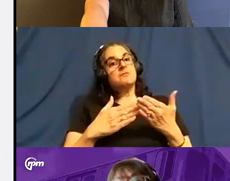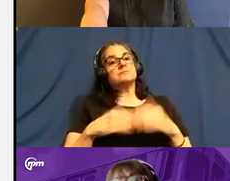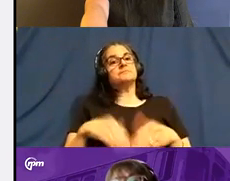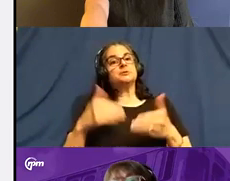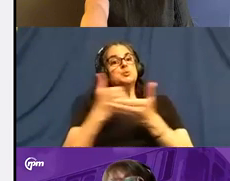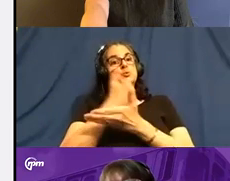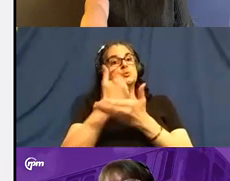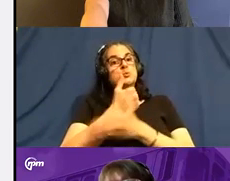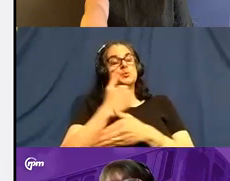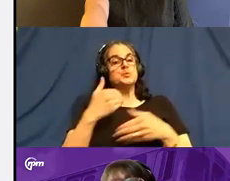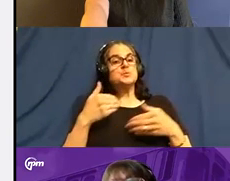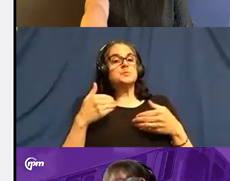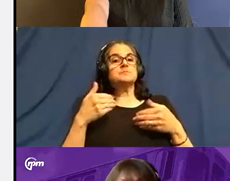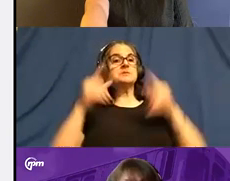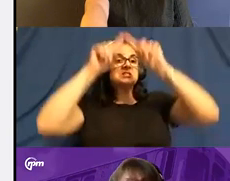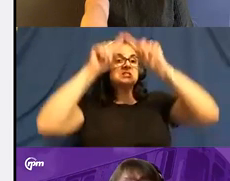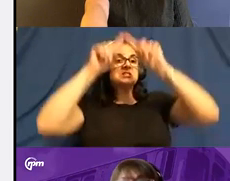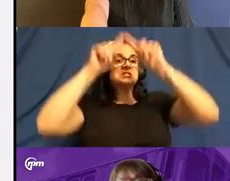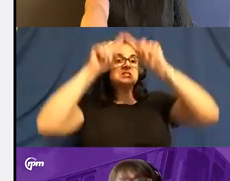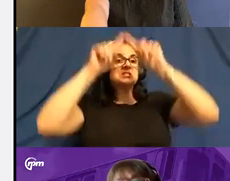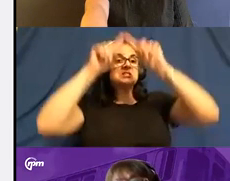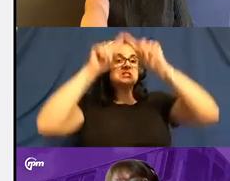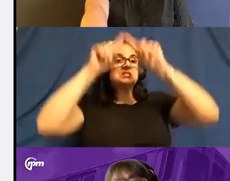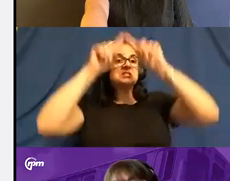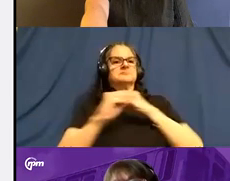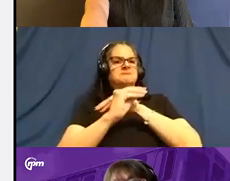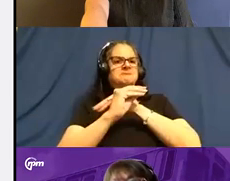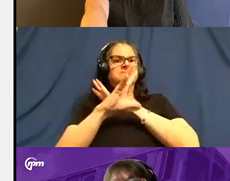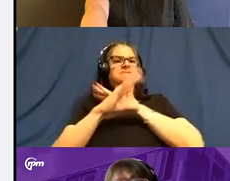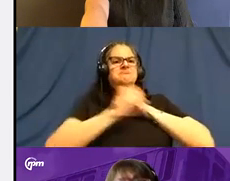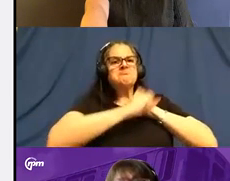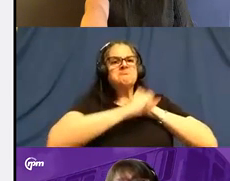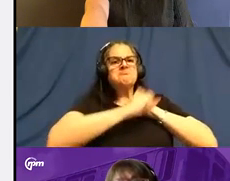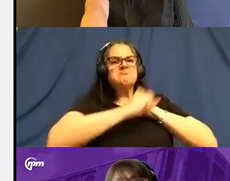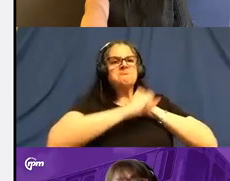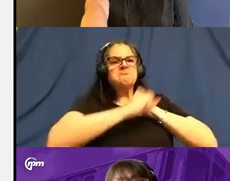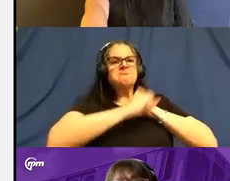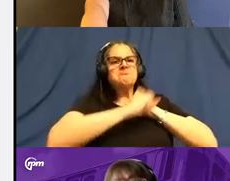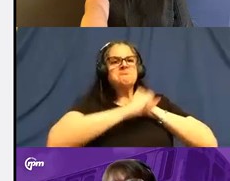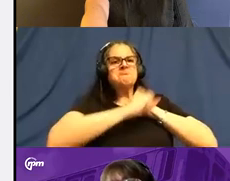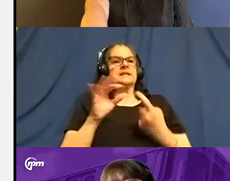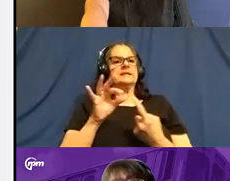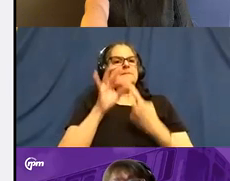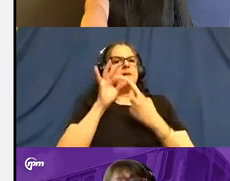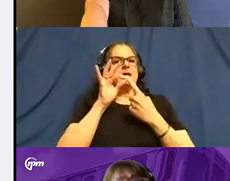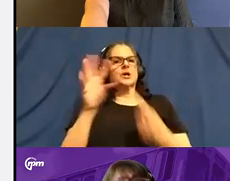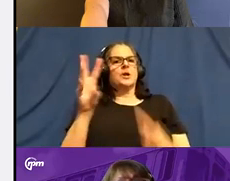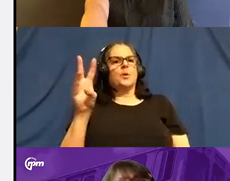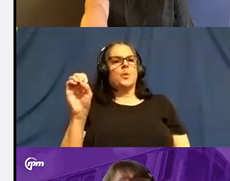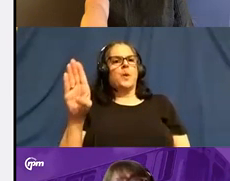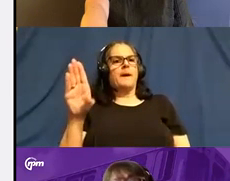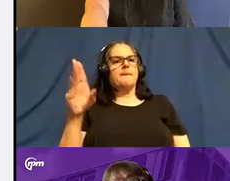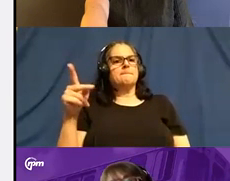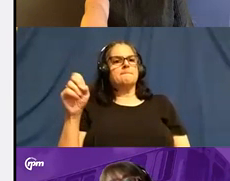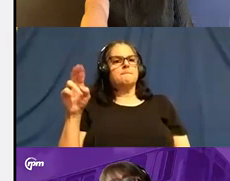signage, digital marketing, and as I mentioned, that a special web portal that we're really excited about and we look forward to rolling out later this